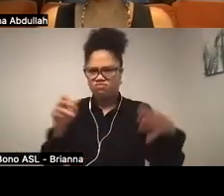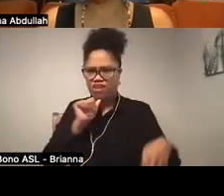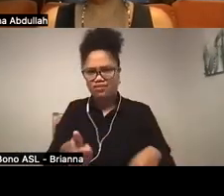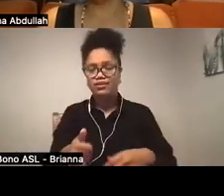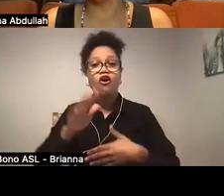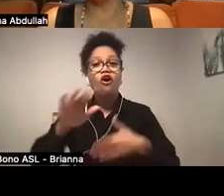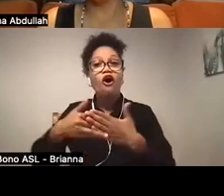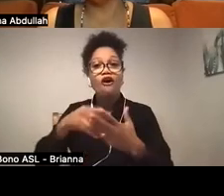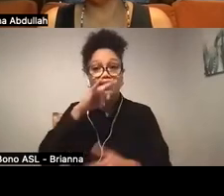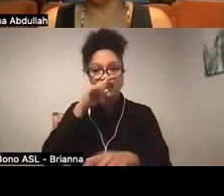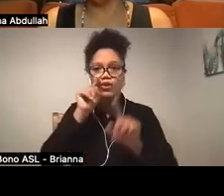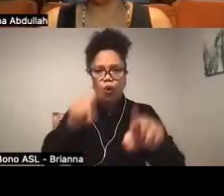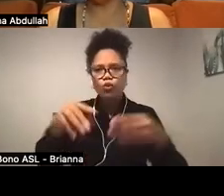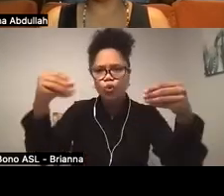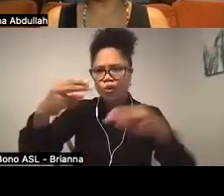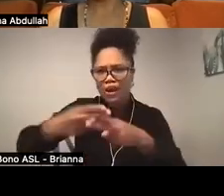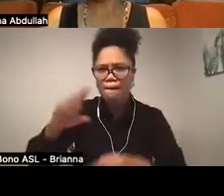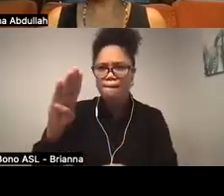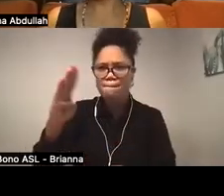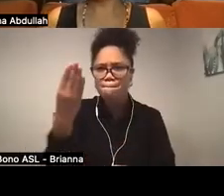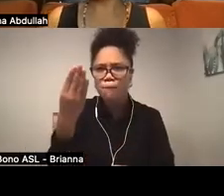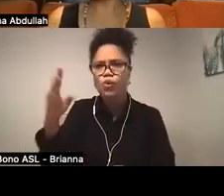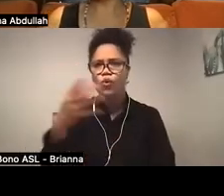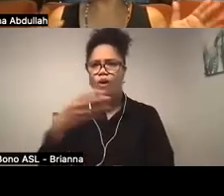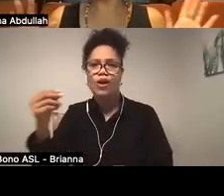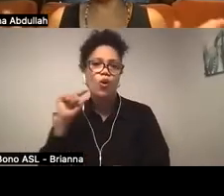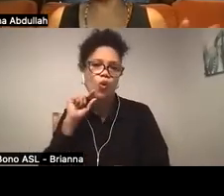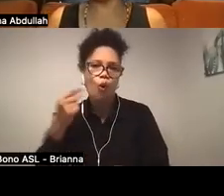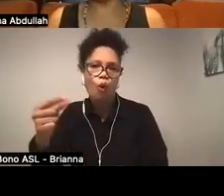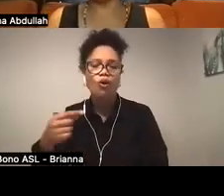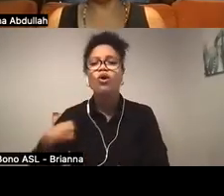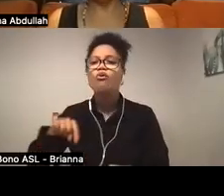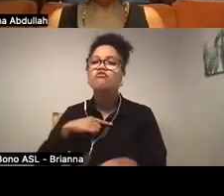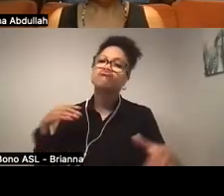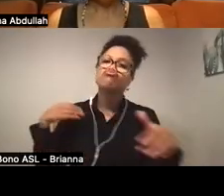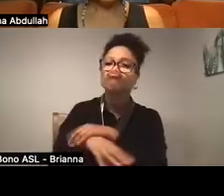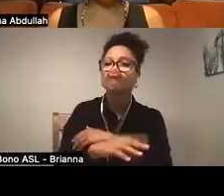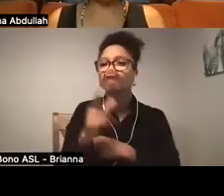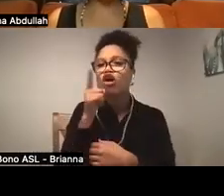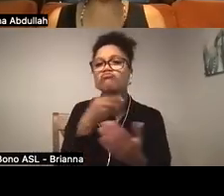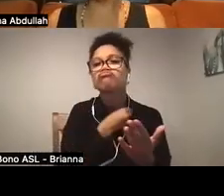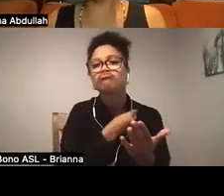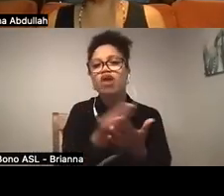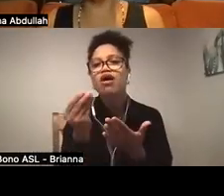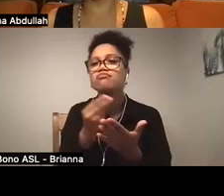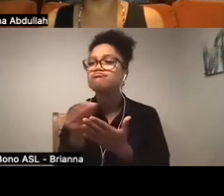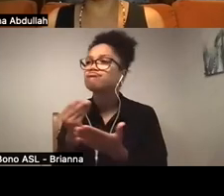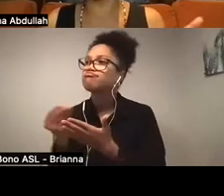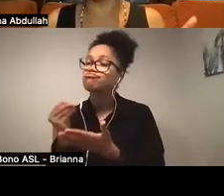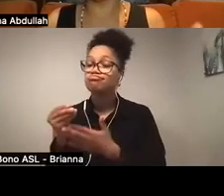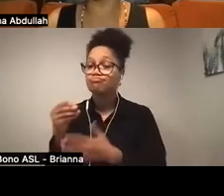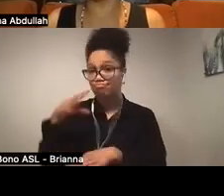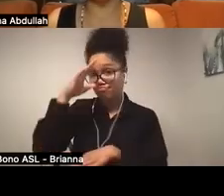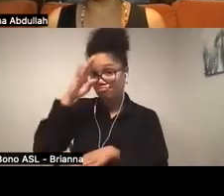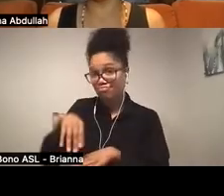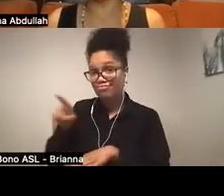a store called Blue and Gold, right? And we would go in and buy our lunch. And Blue and Gold was white owned, and they